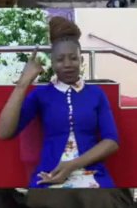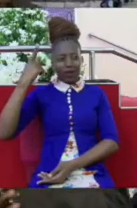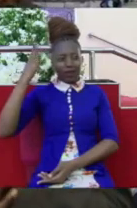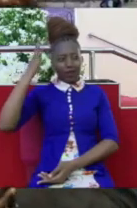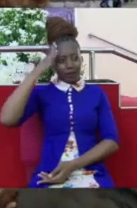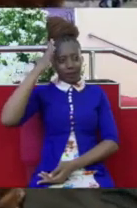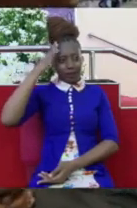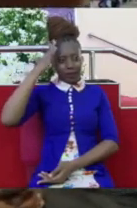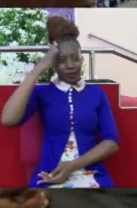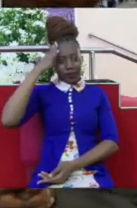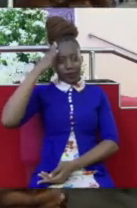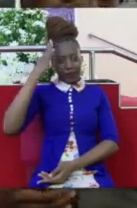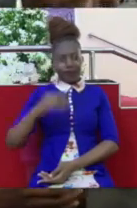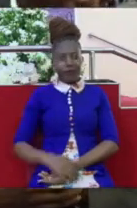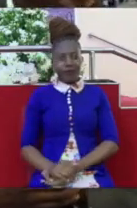Wanafahamu.